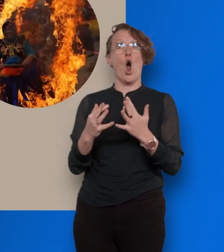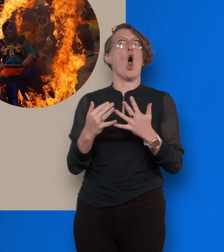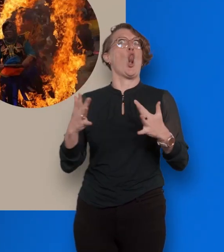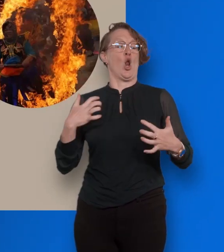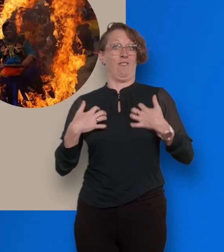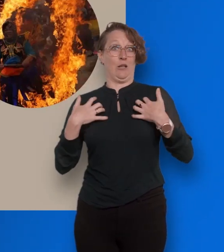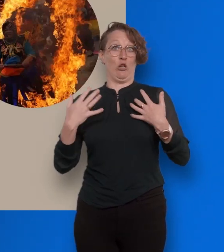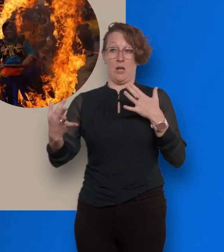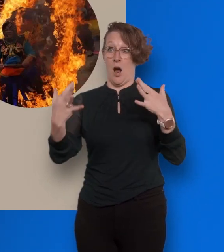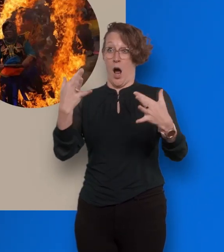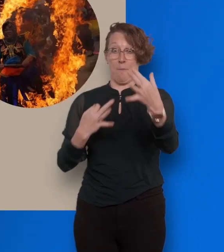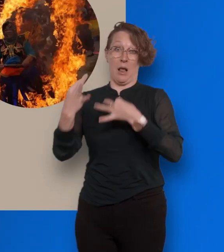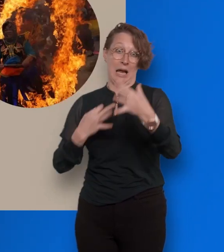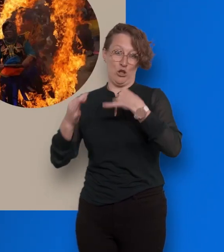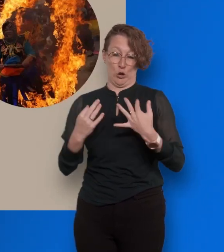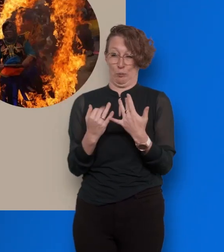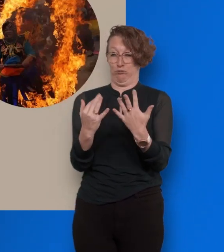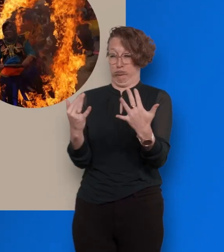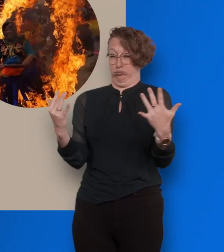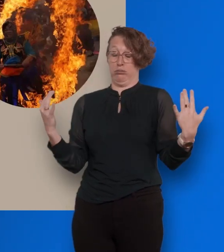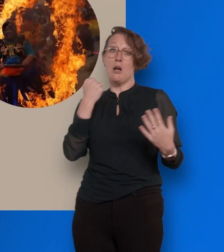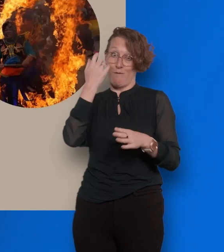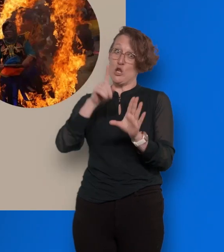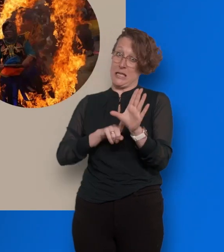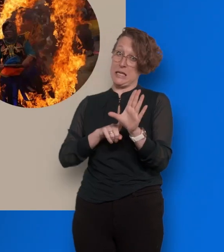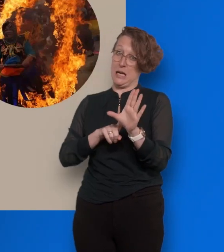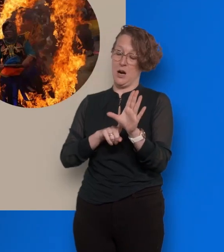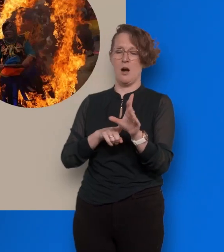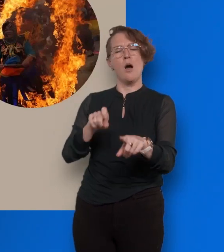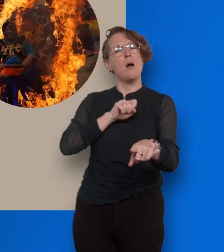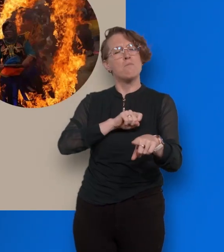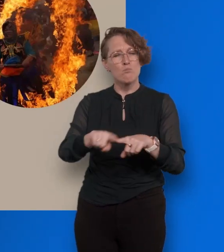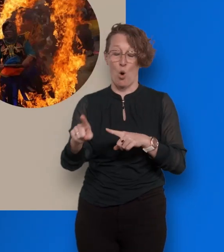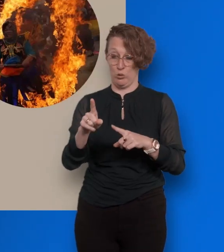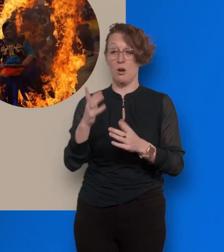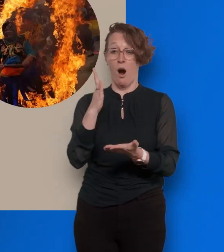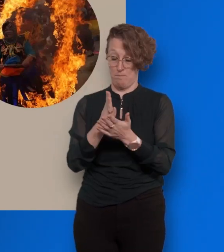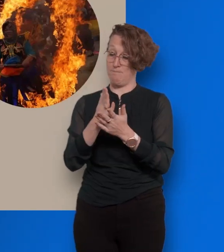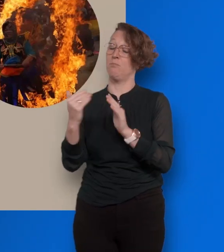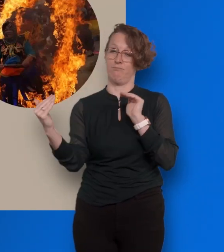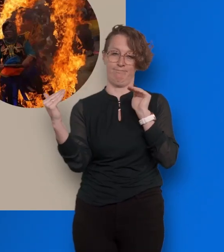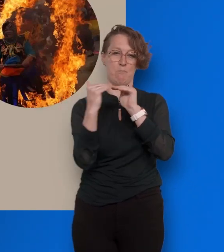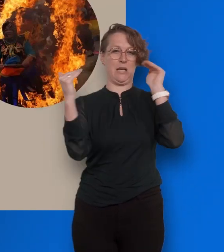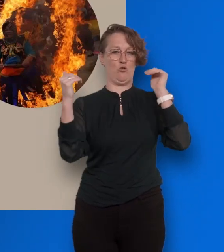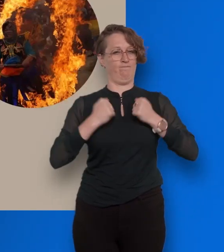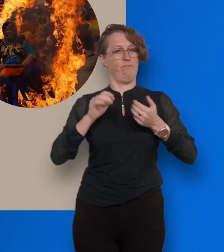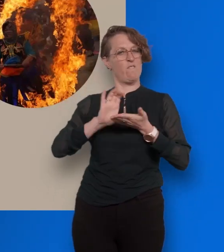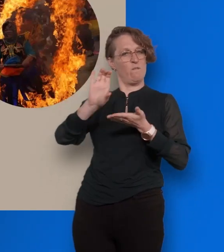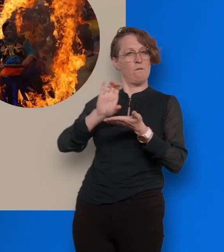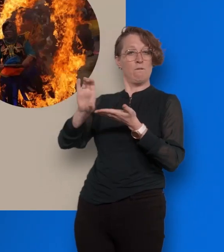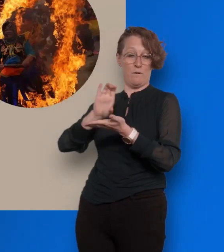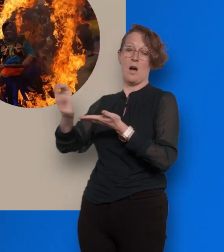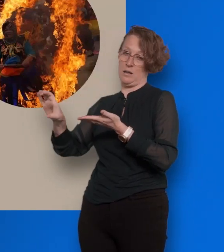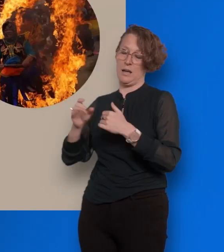of interest. We get many applications each year, most of which are fully suitable for funding. These